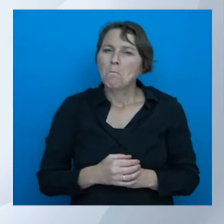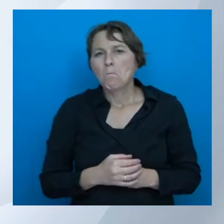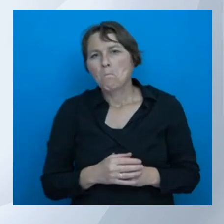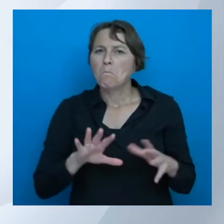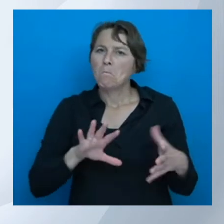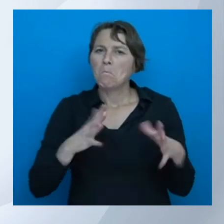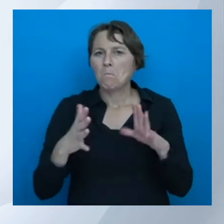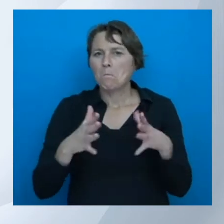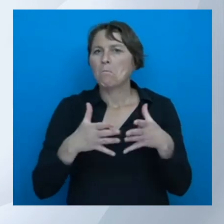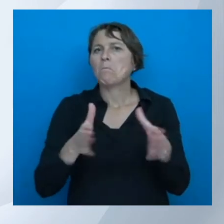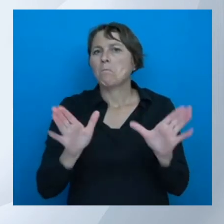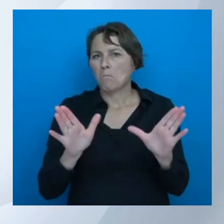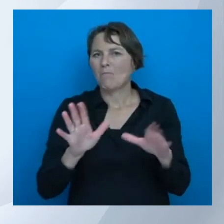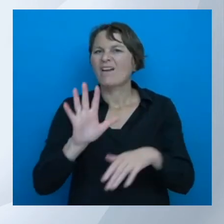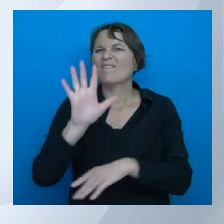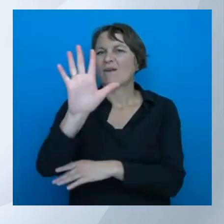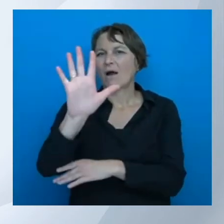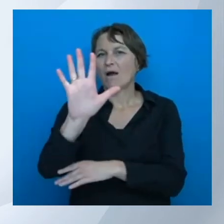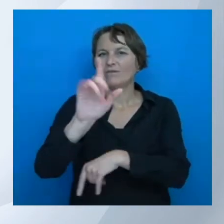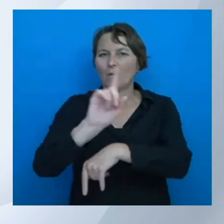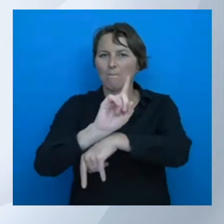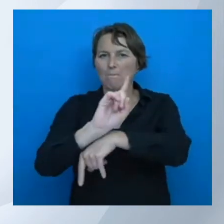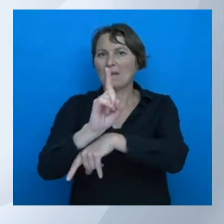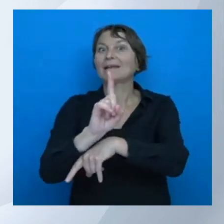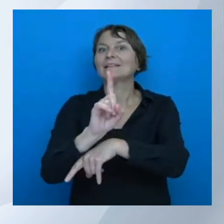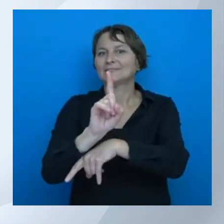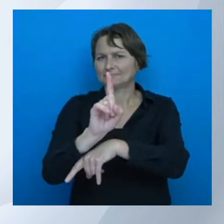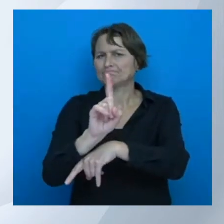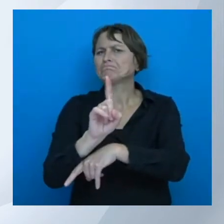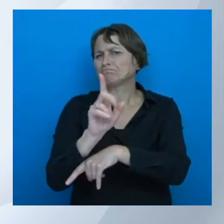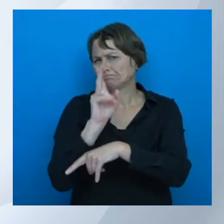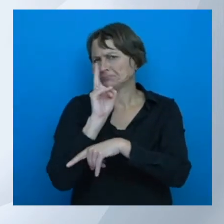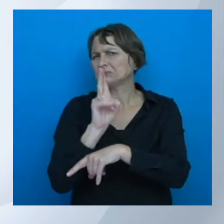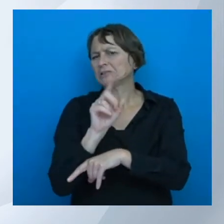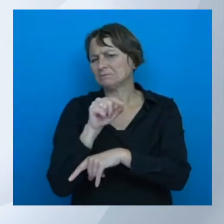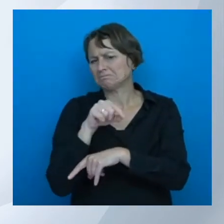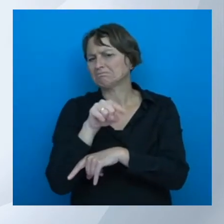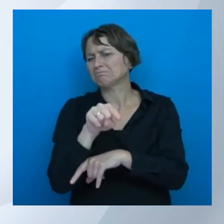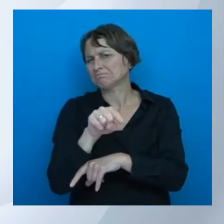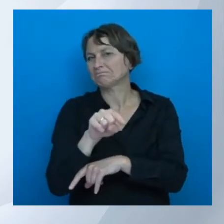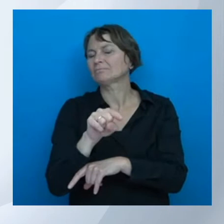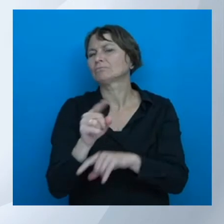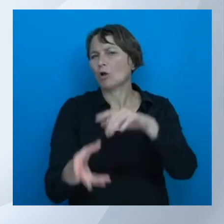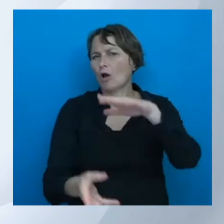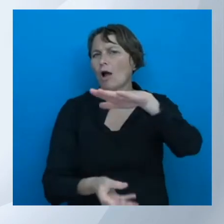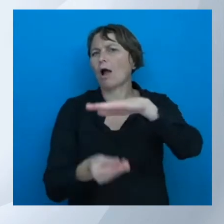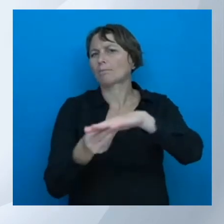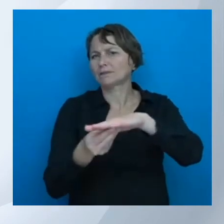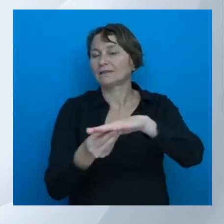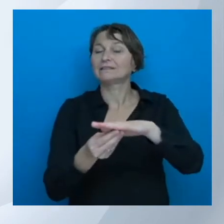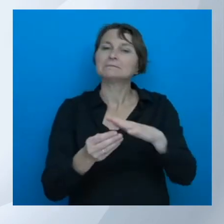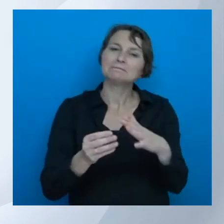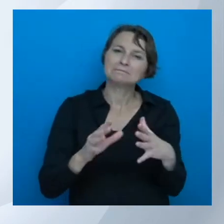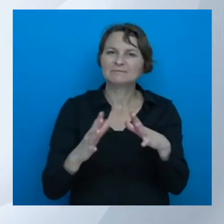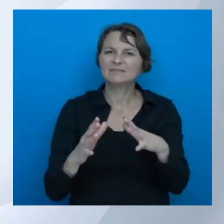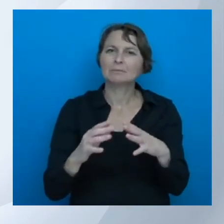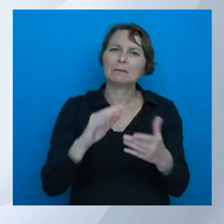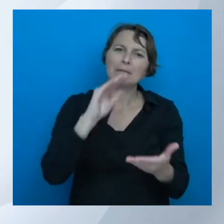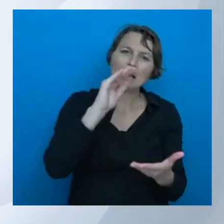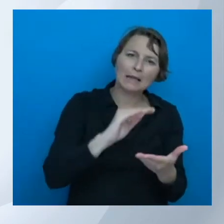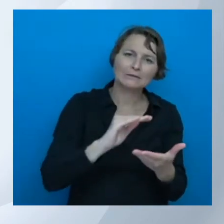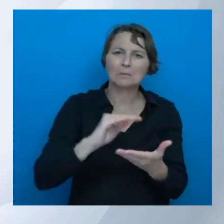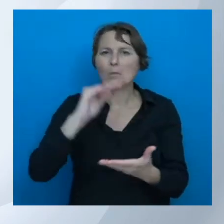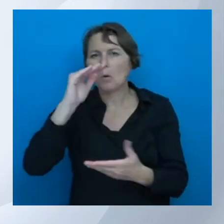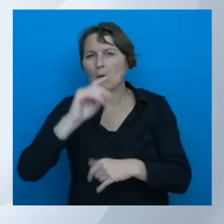an update, but it's sometimes a bit less, it's sometimes a bit longer. You'll see here, I've actually got